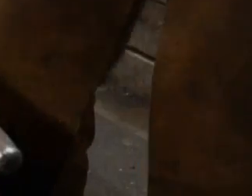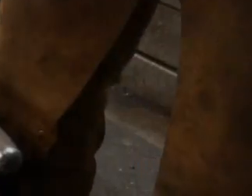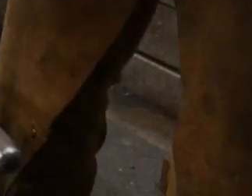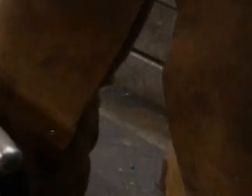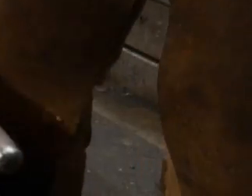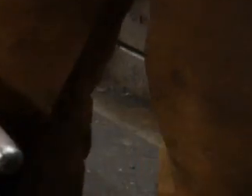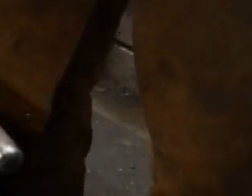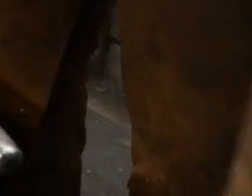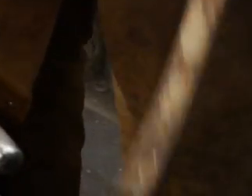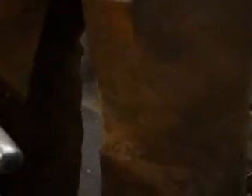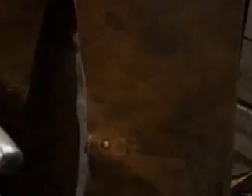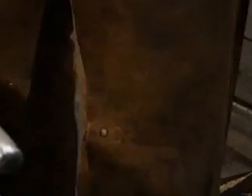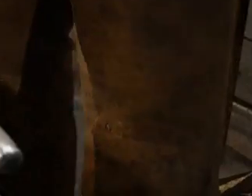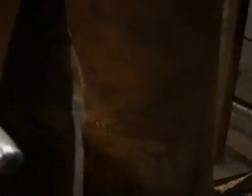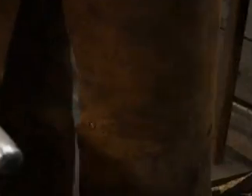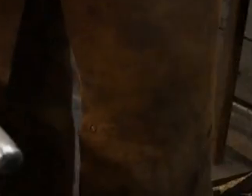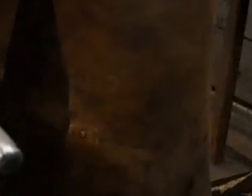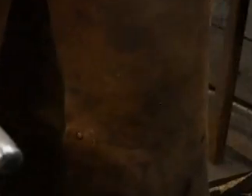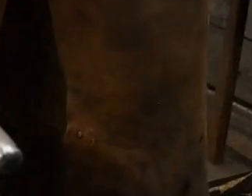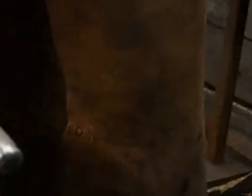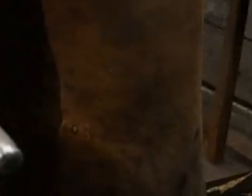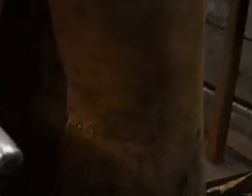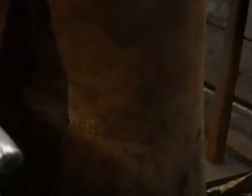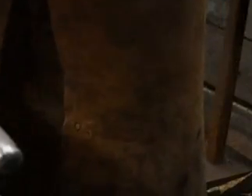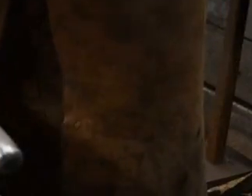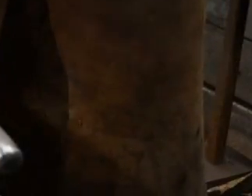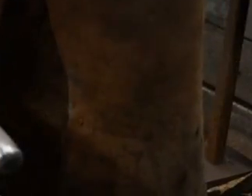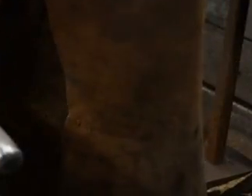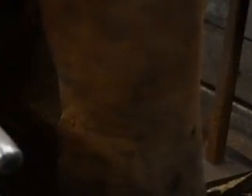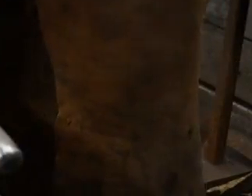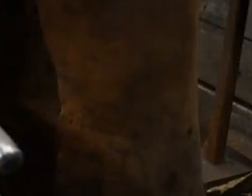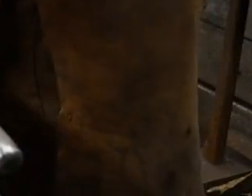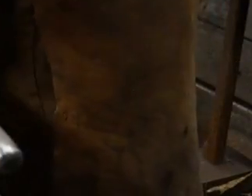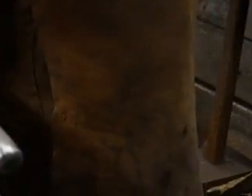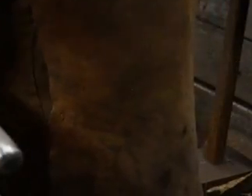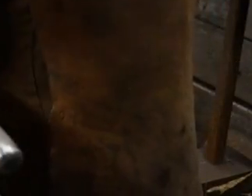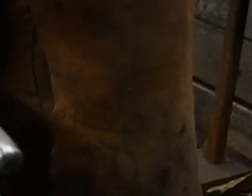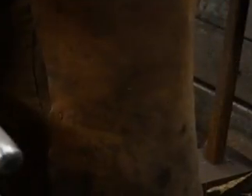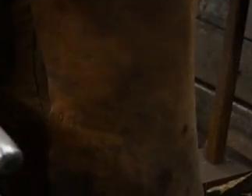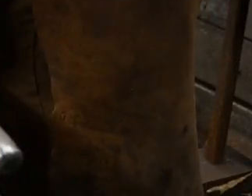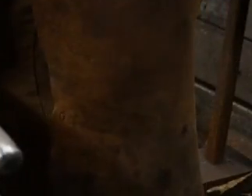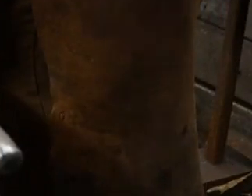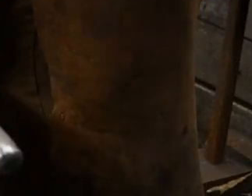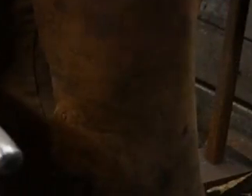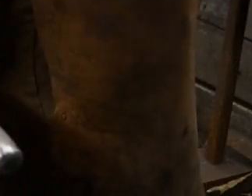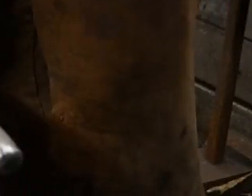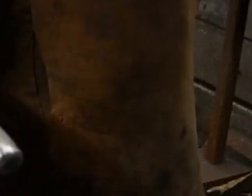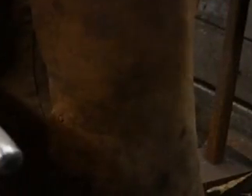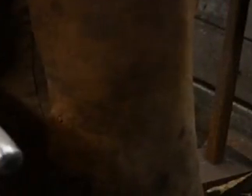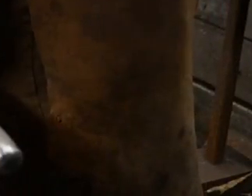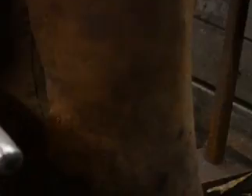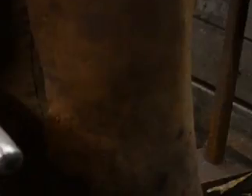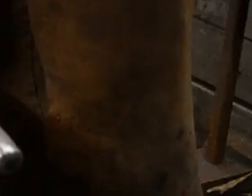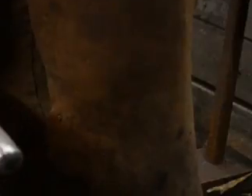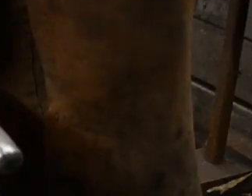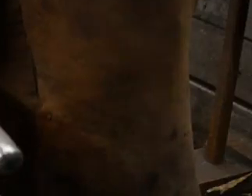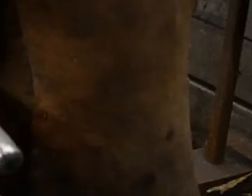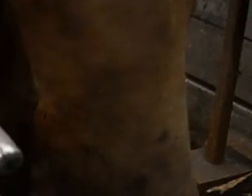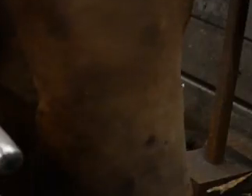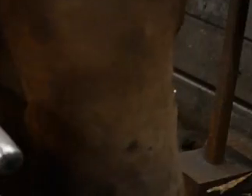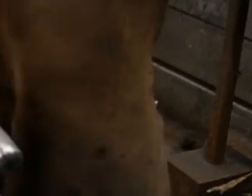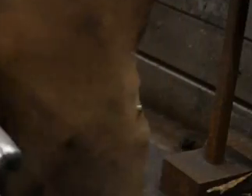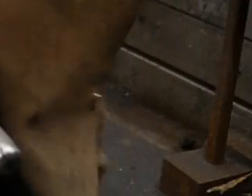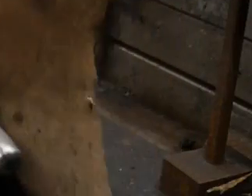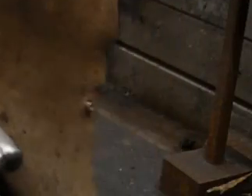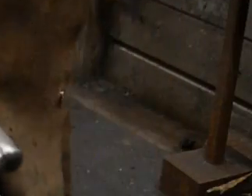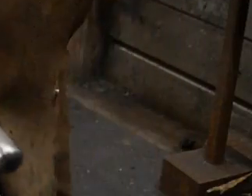the rectangular one is. Manga 12 says round would be more forged. Oh. Cockatoo Birdman Bill says